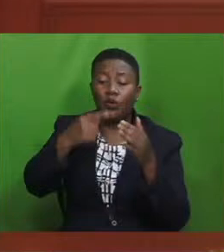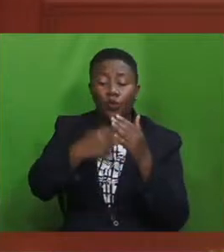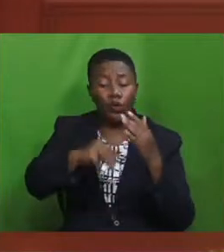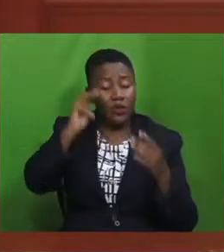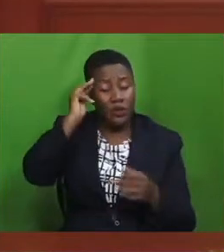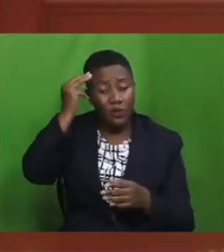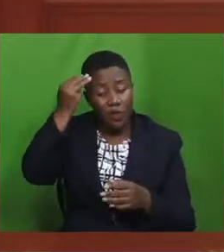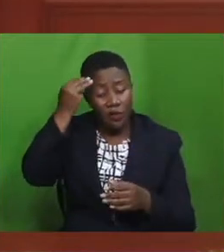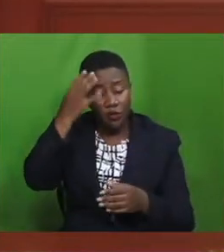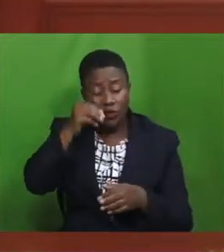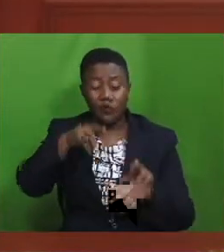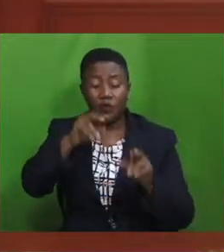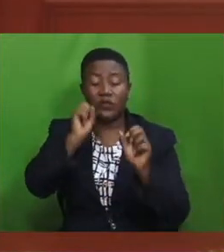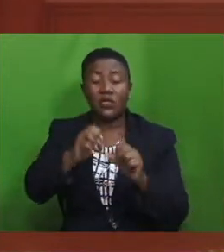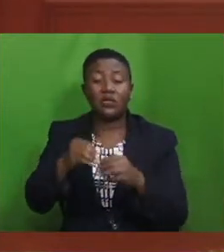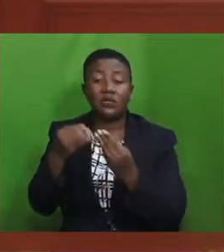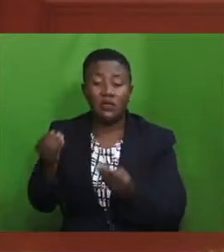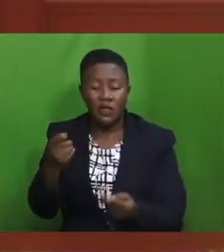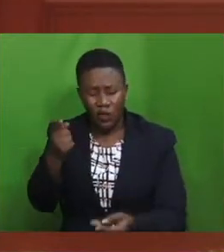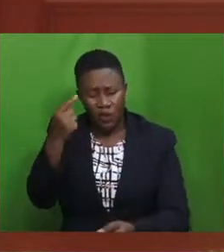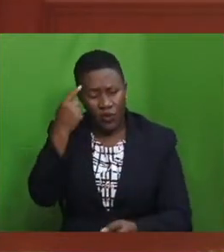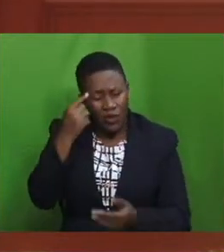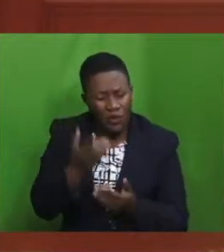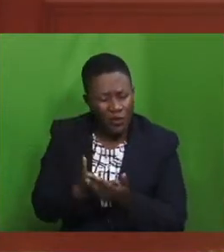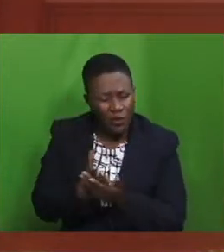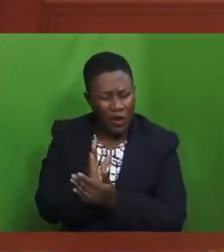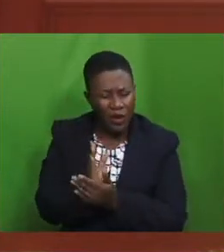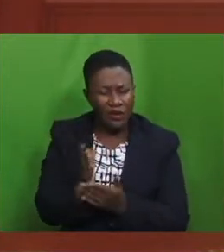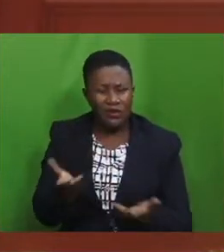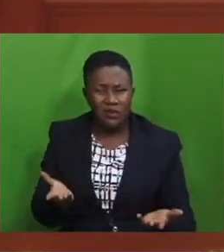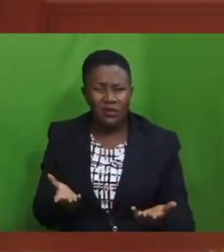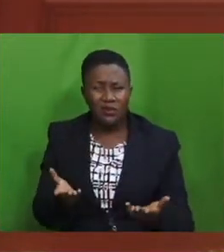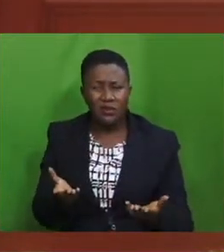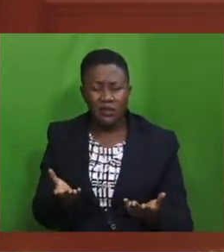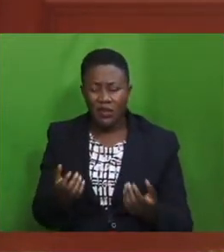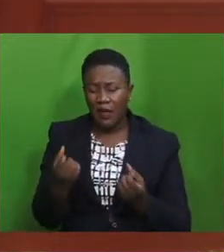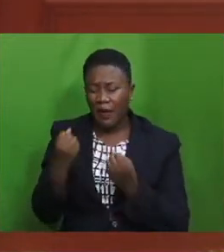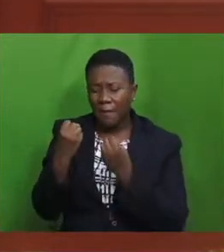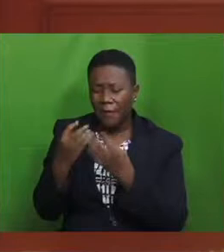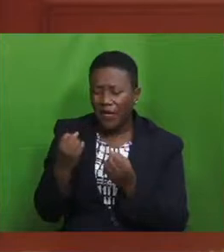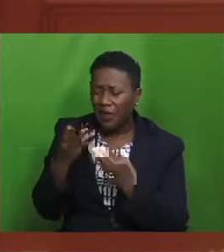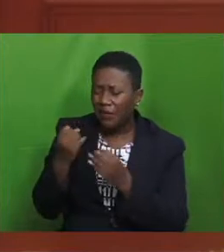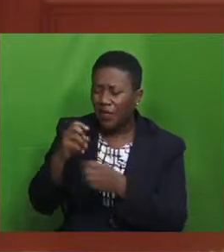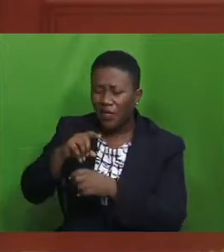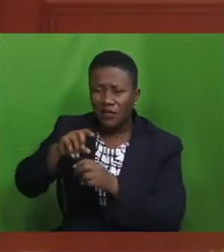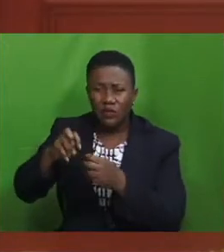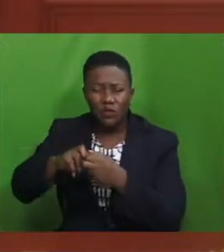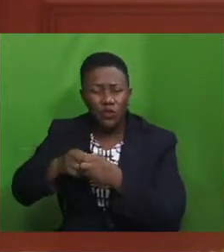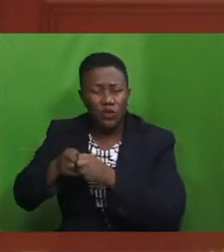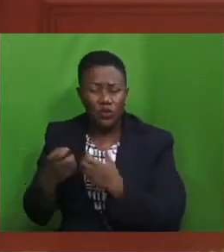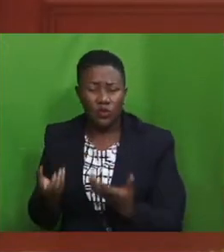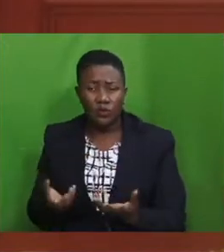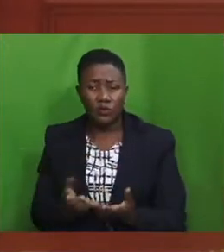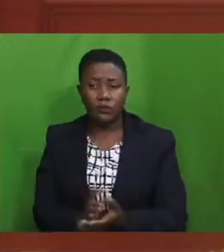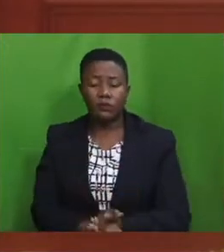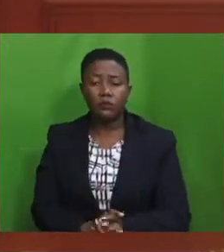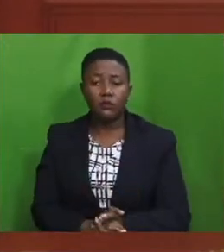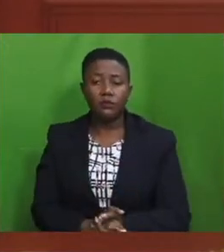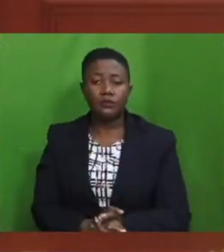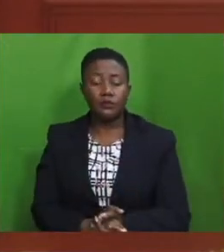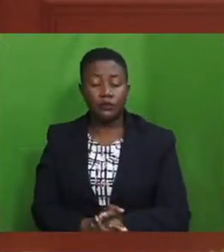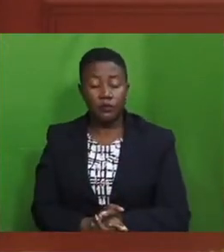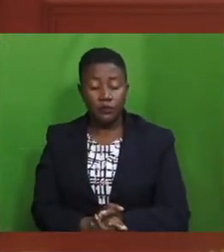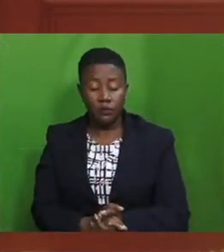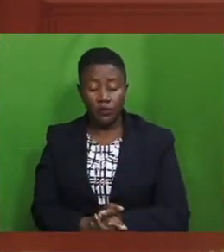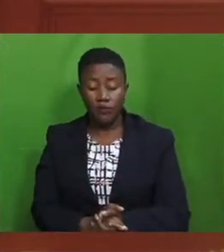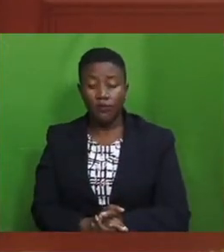core function and core mandate of Cocoa Board? And many of the sole source contract. A while ago in